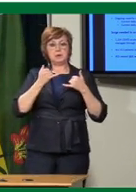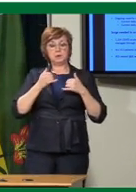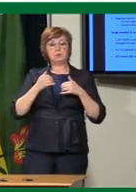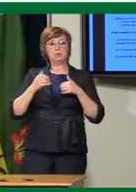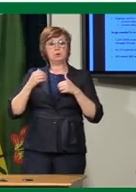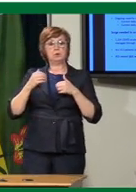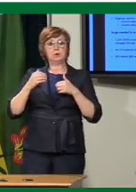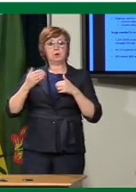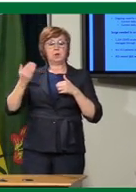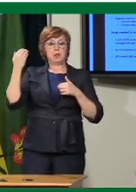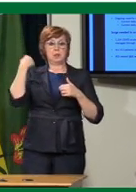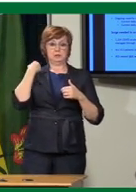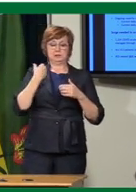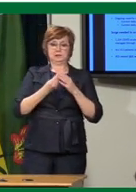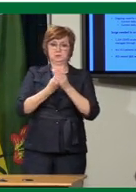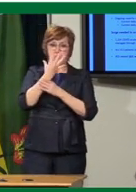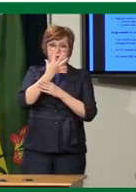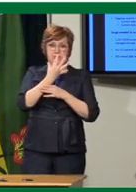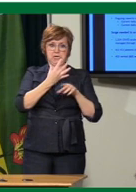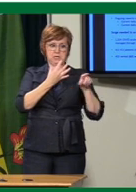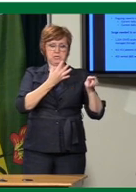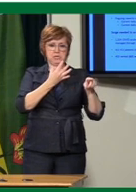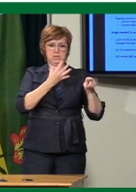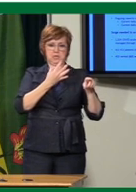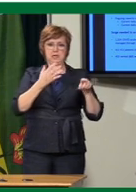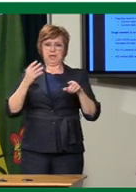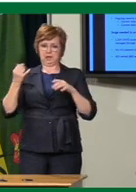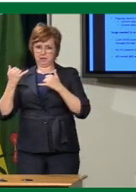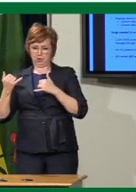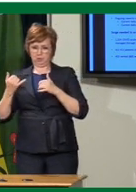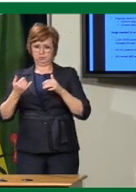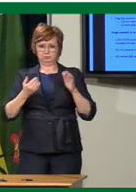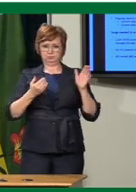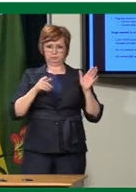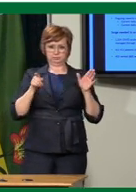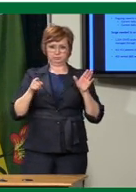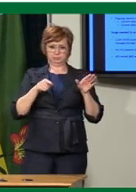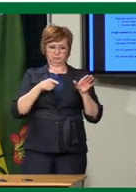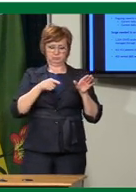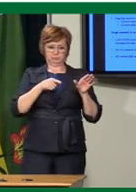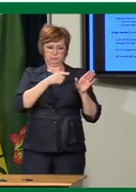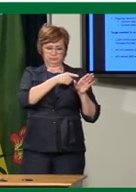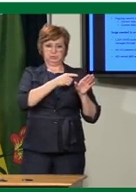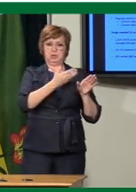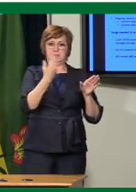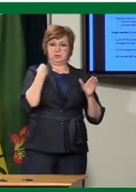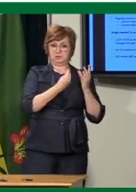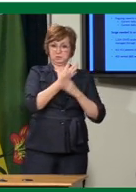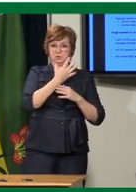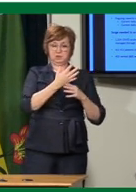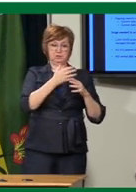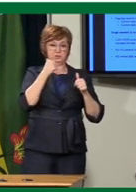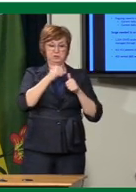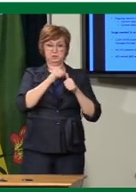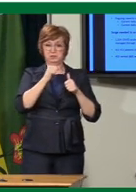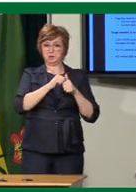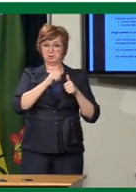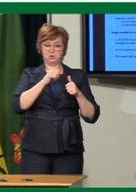spring. In the spring, when we had the first wave, we had a system-wide slowdown of non-essential